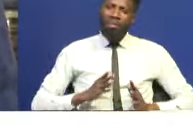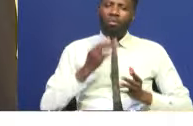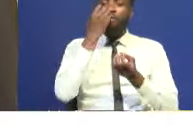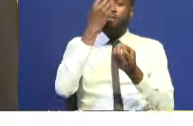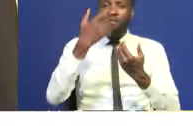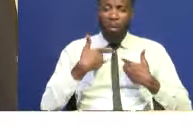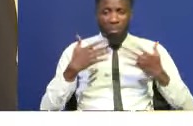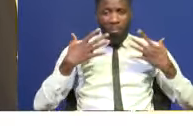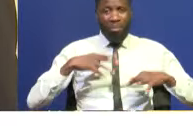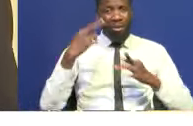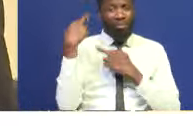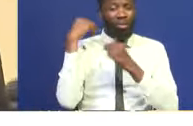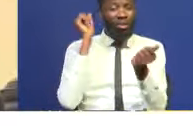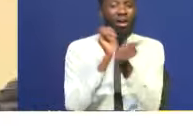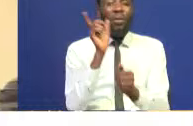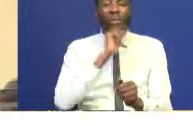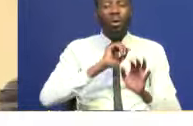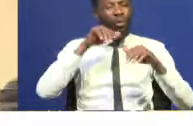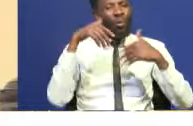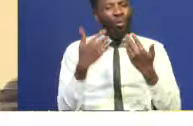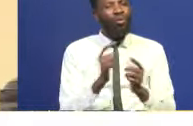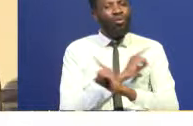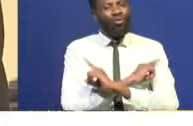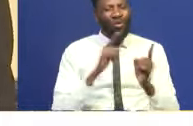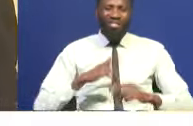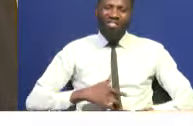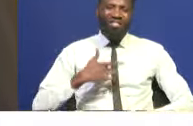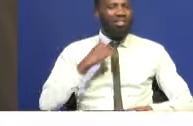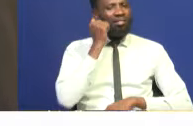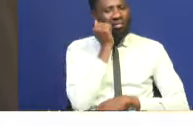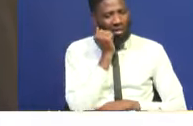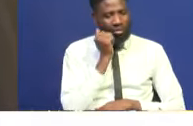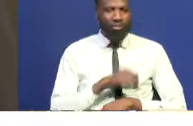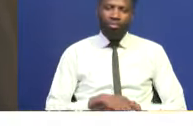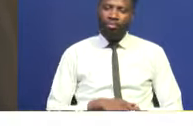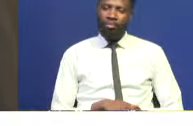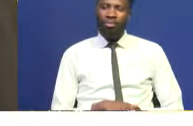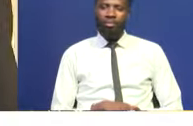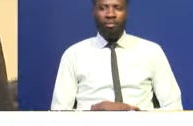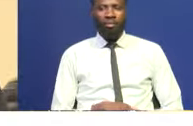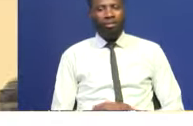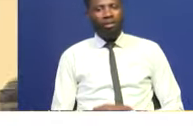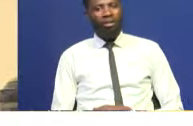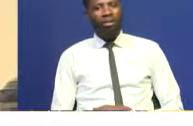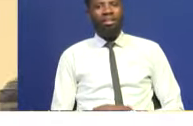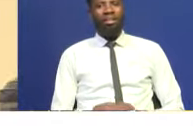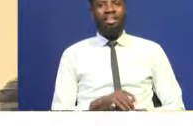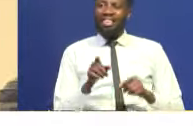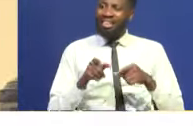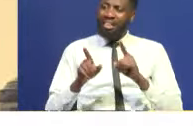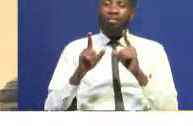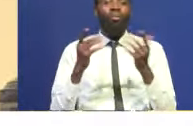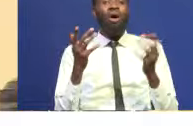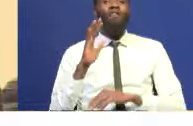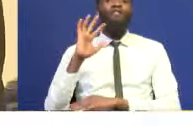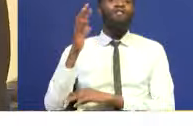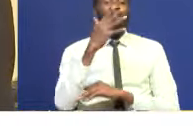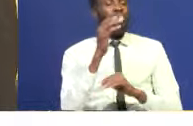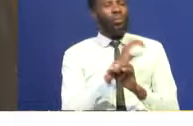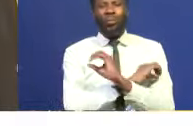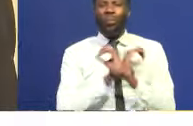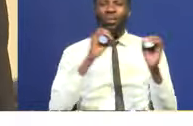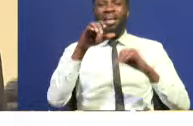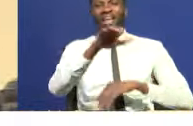wameshiba. Haijapita dakika 10 kutoka kwa misa na hakukuwa porini, alikuwa